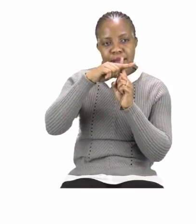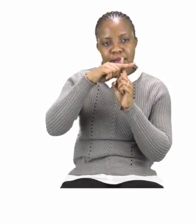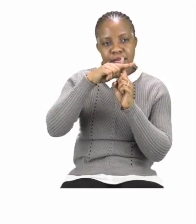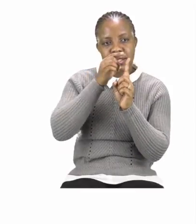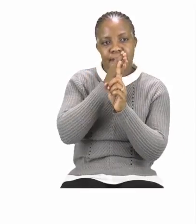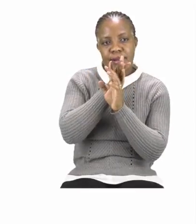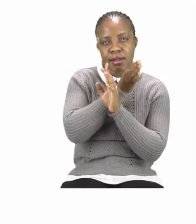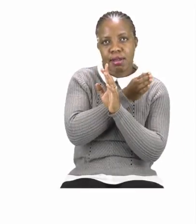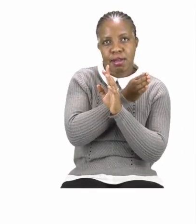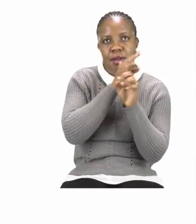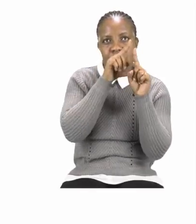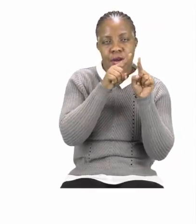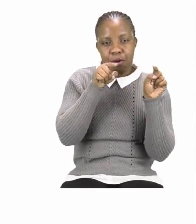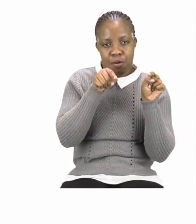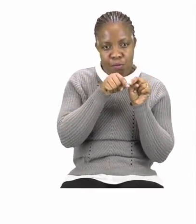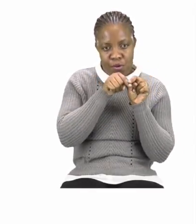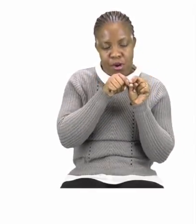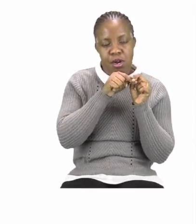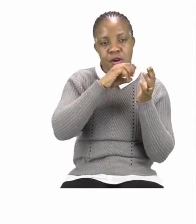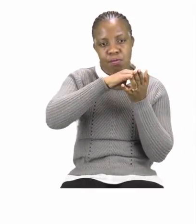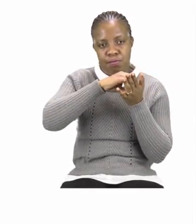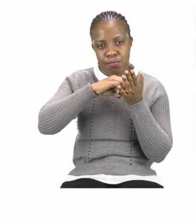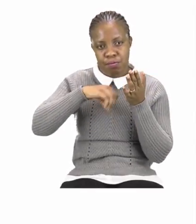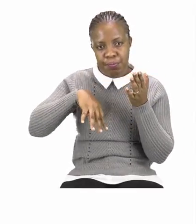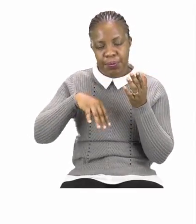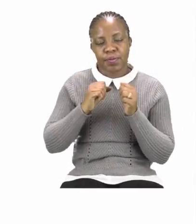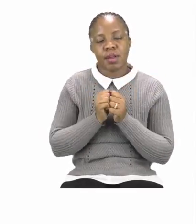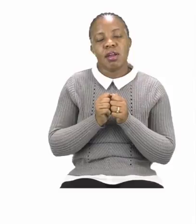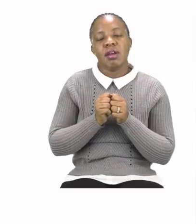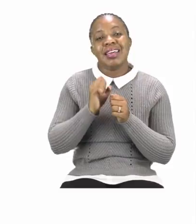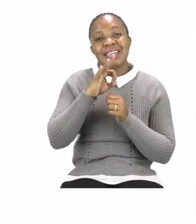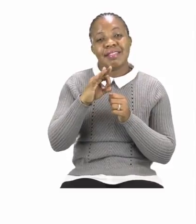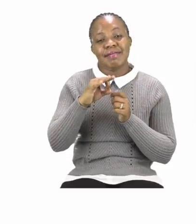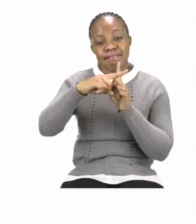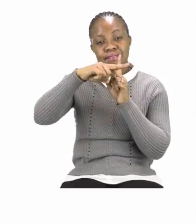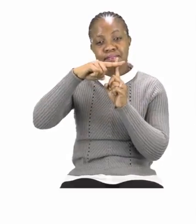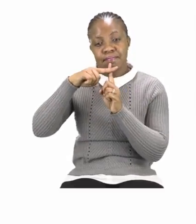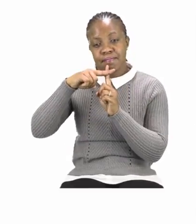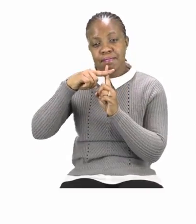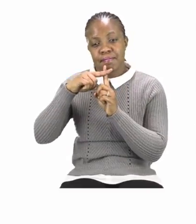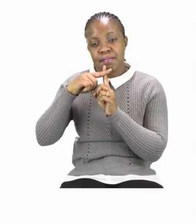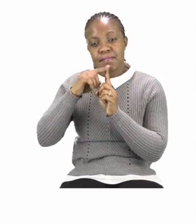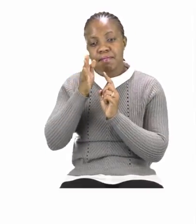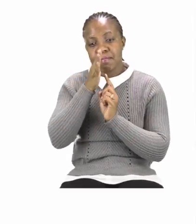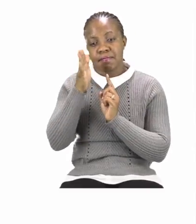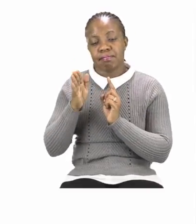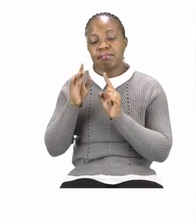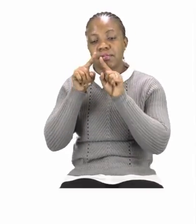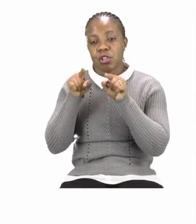5. So we have the number 44 and we're going to count going